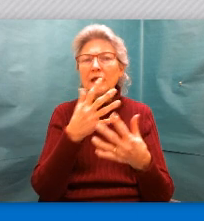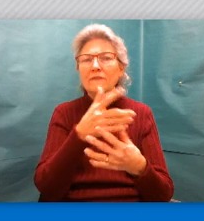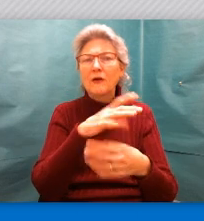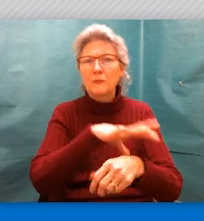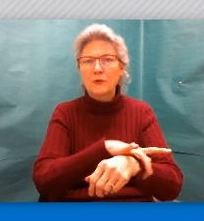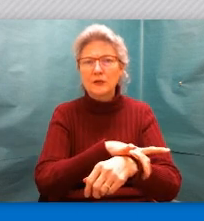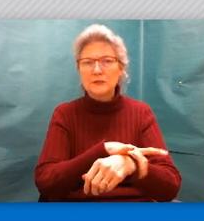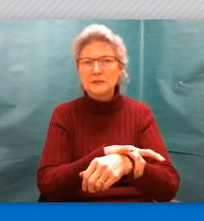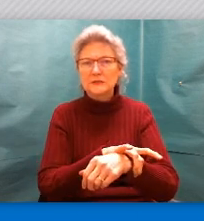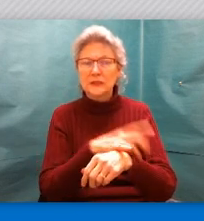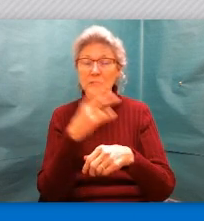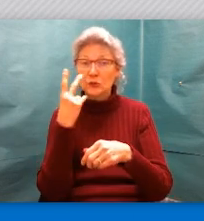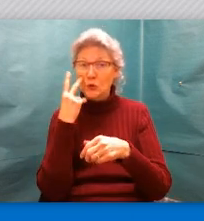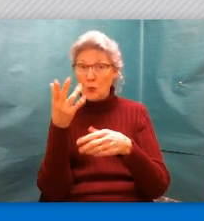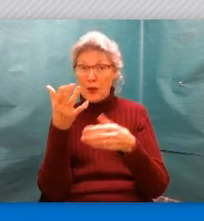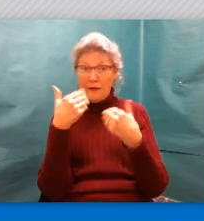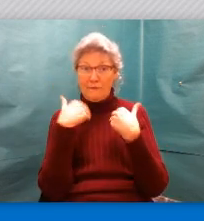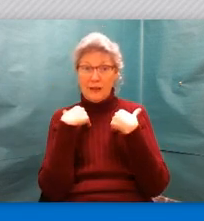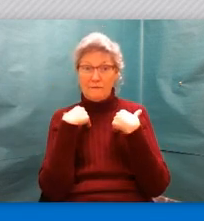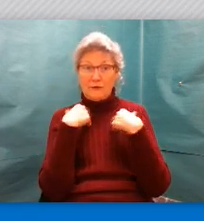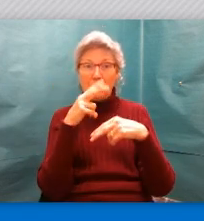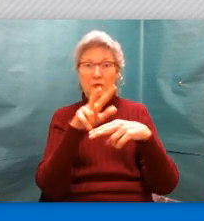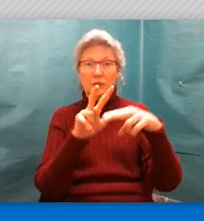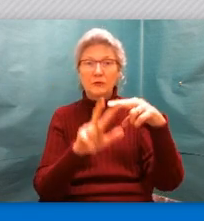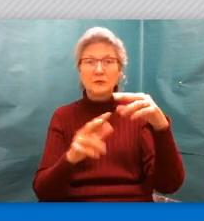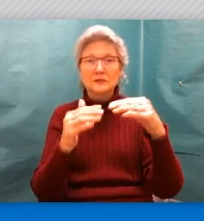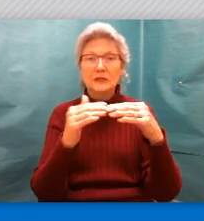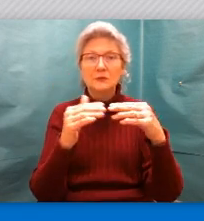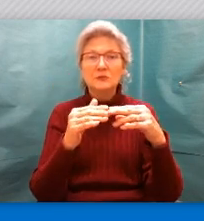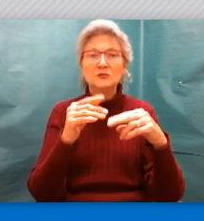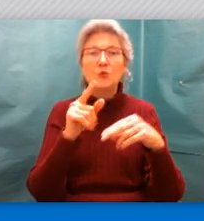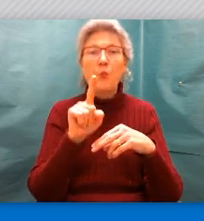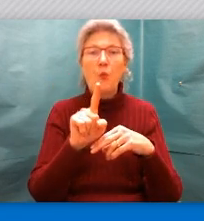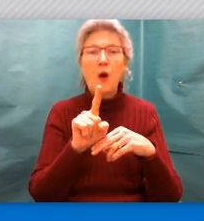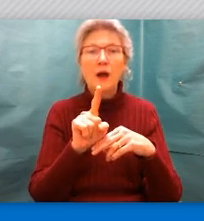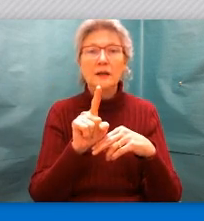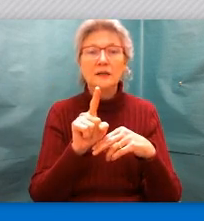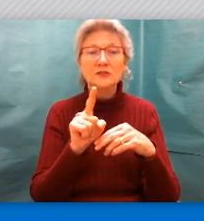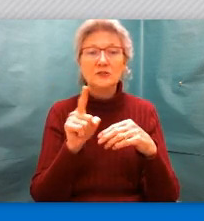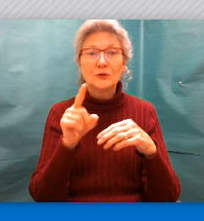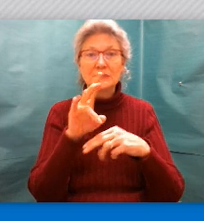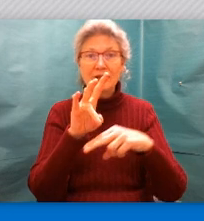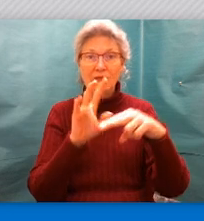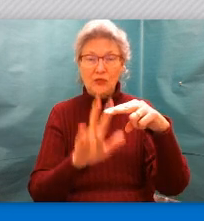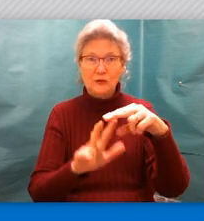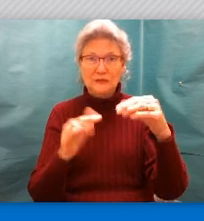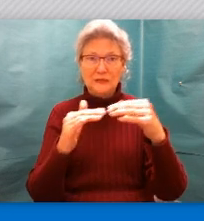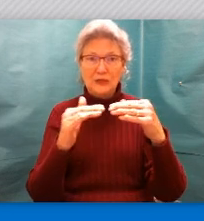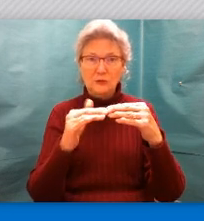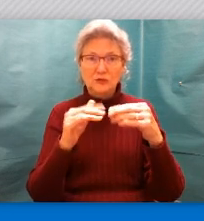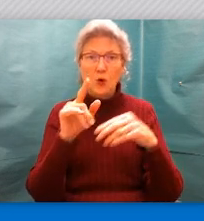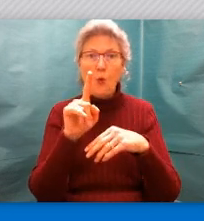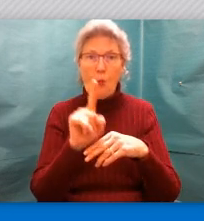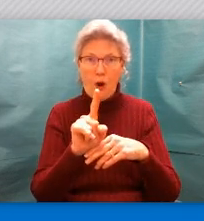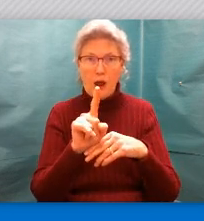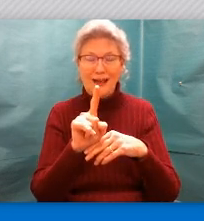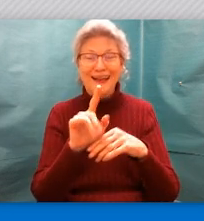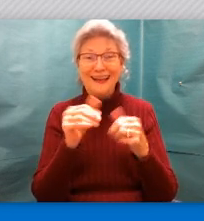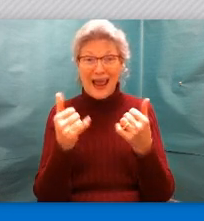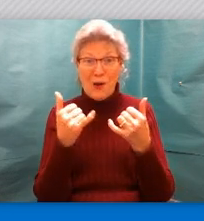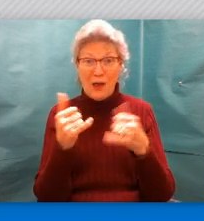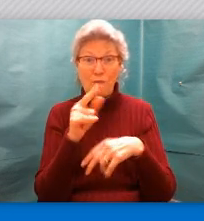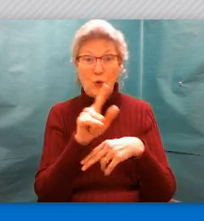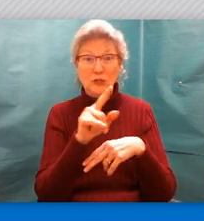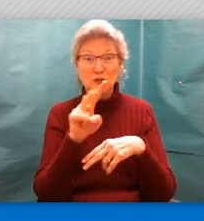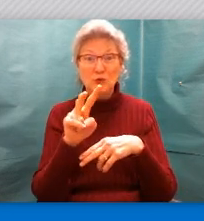at what I have left. 3 thirds is equal to 1. So 7 thirds is equal to 1. And now I have